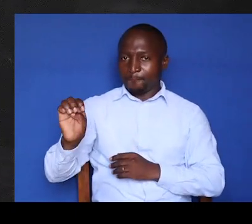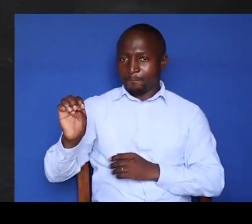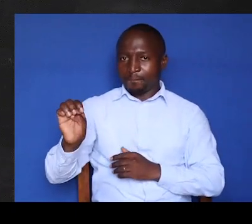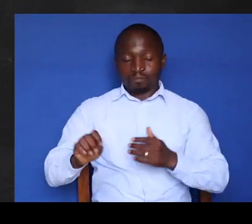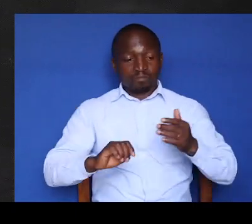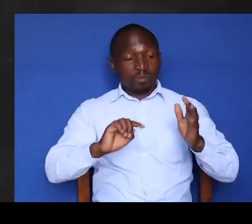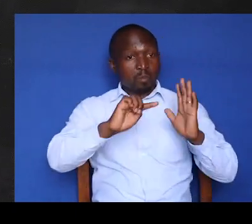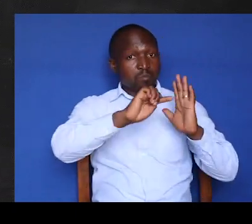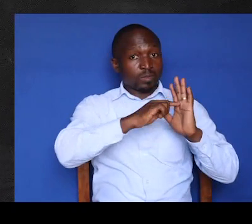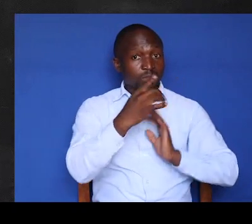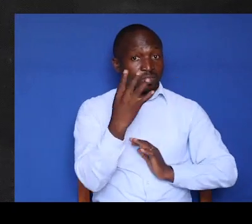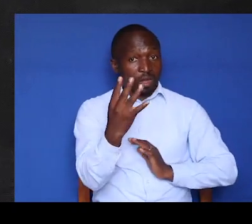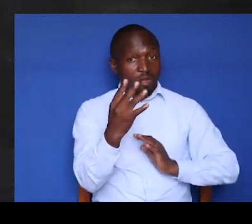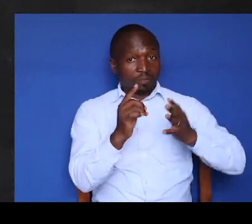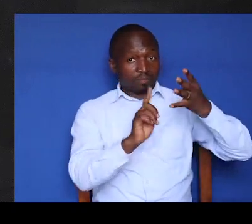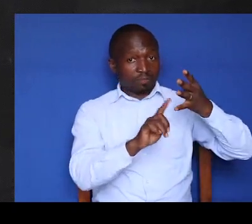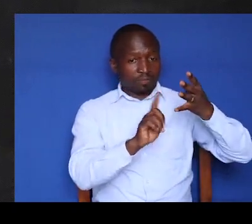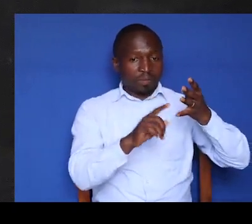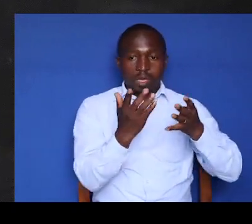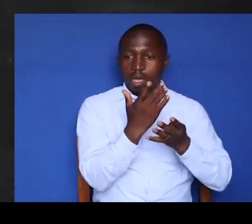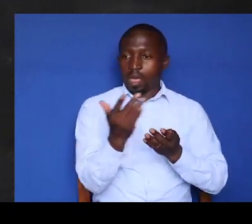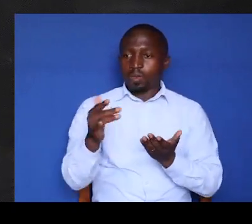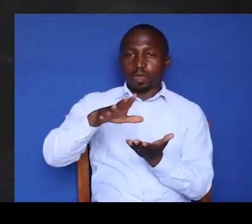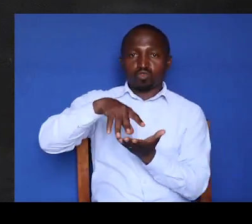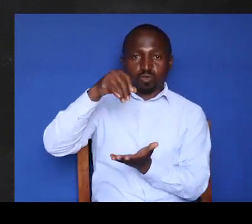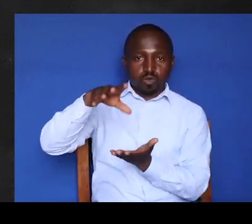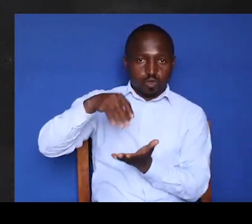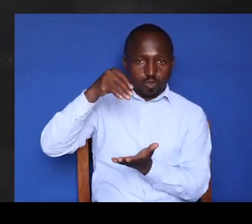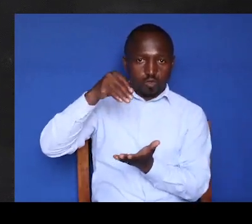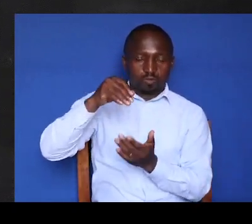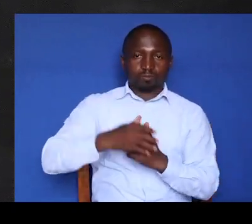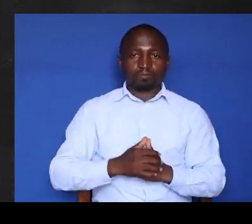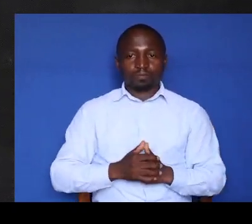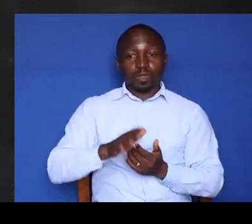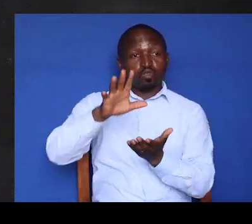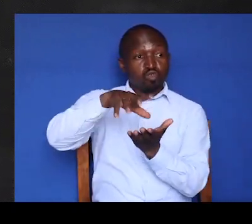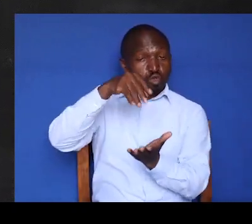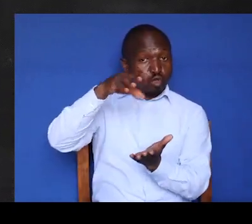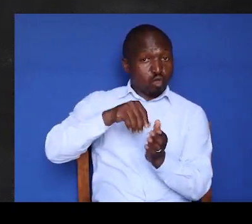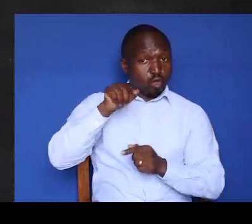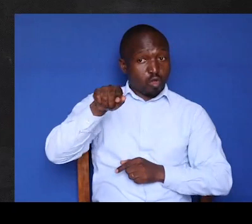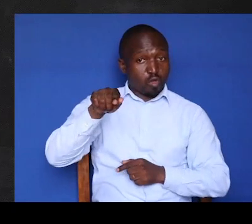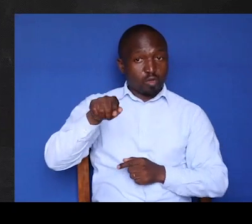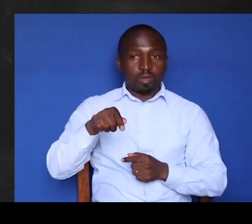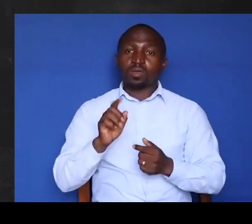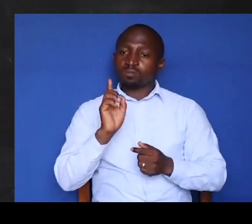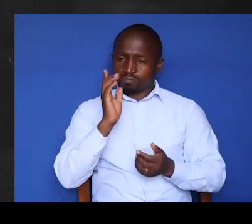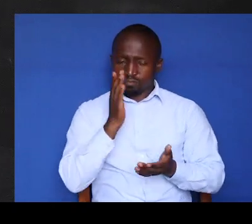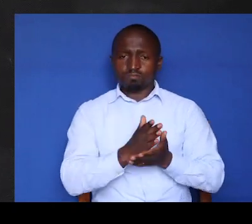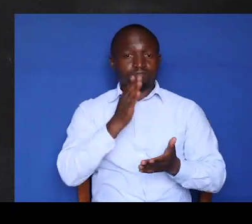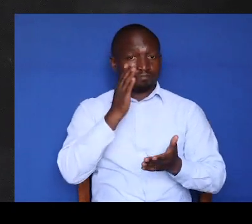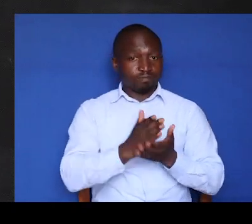course, surface of different areas is of soil. Soil, extremely varied area